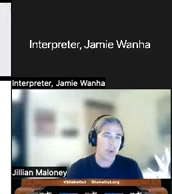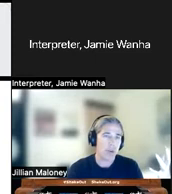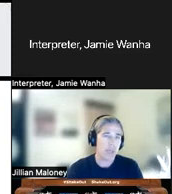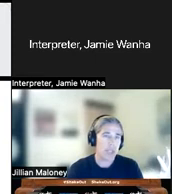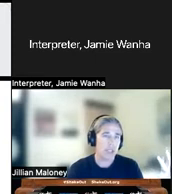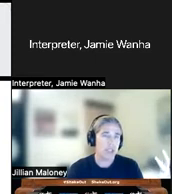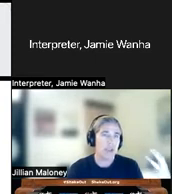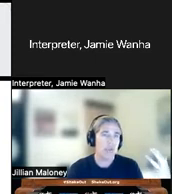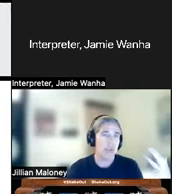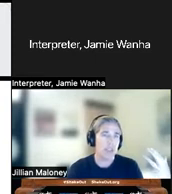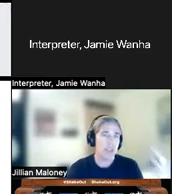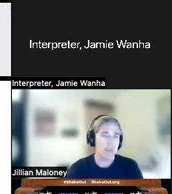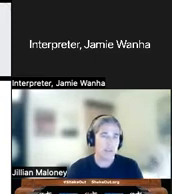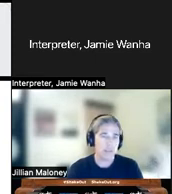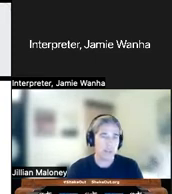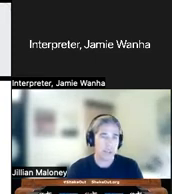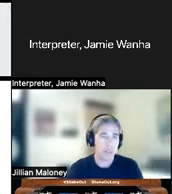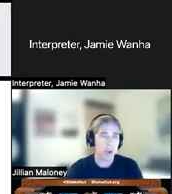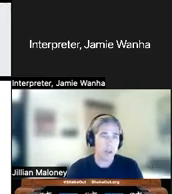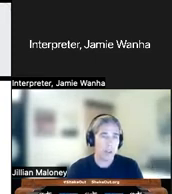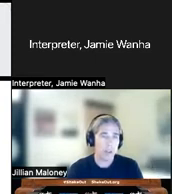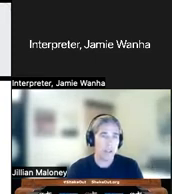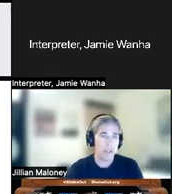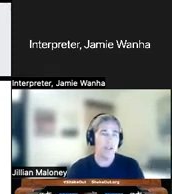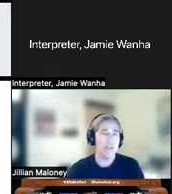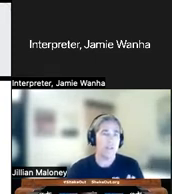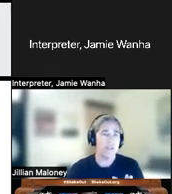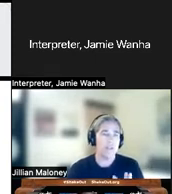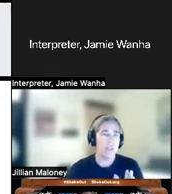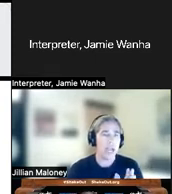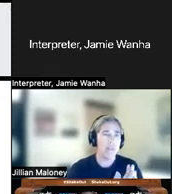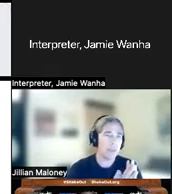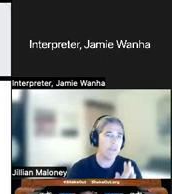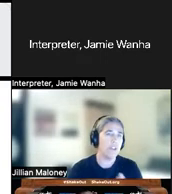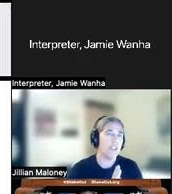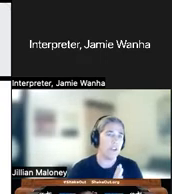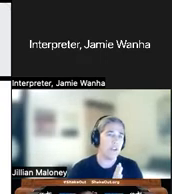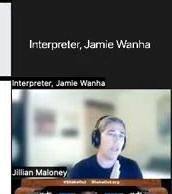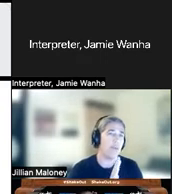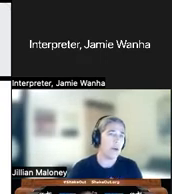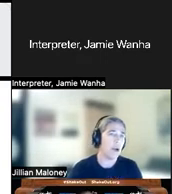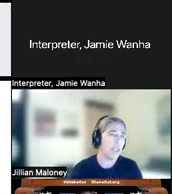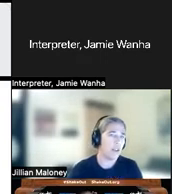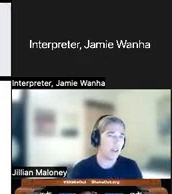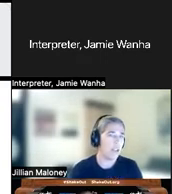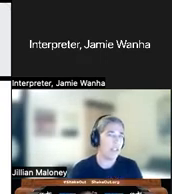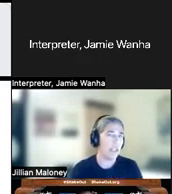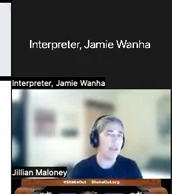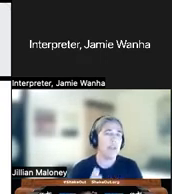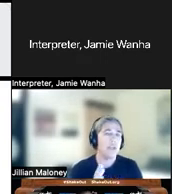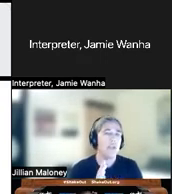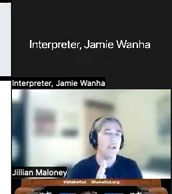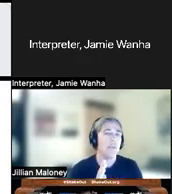steps are important because with a small gap between the faults, an earthquake can propagate across